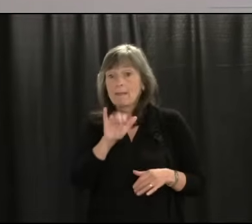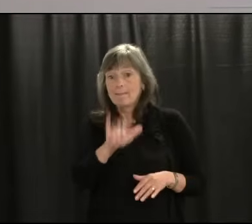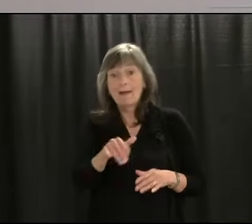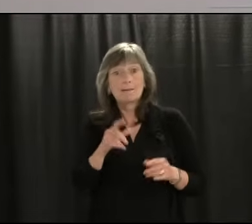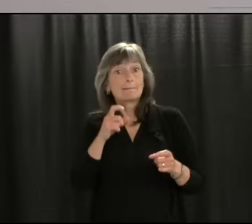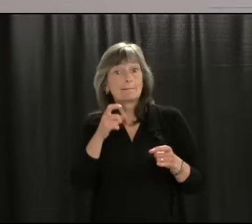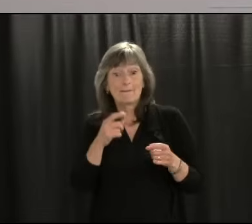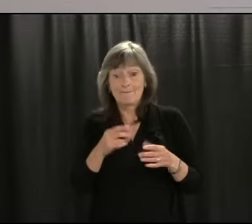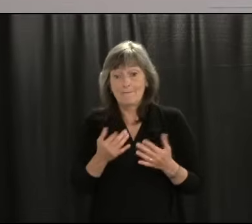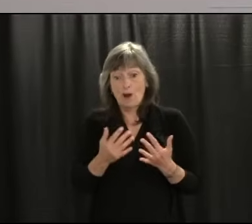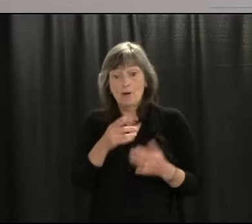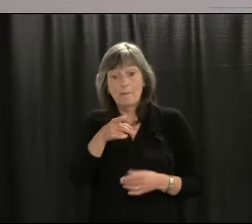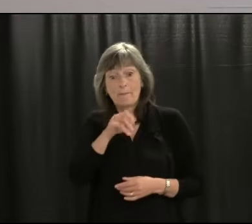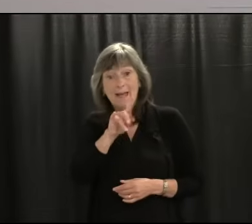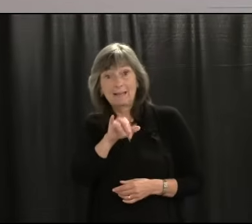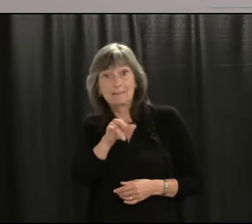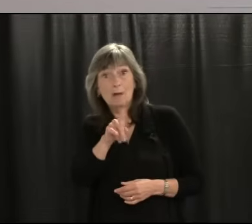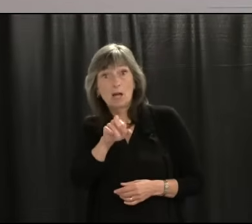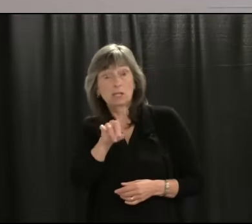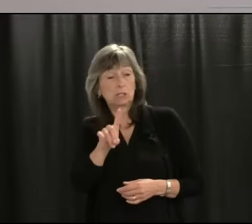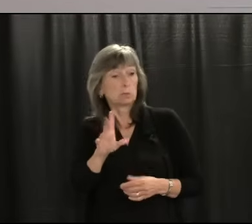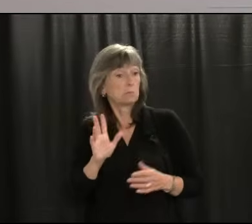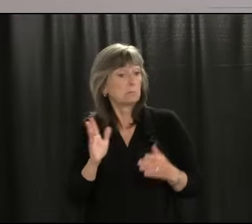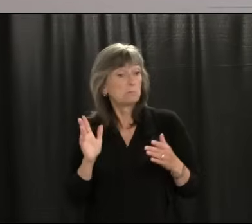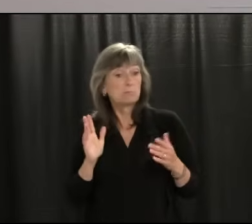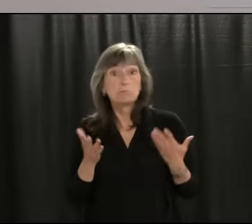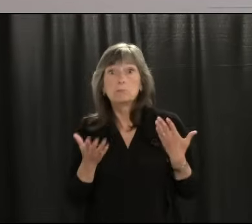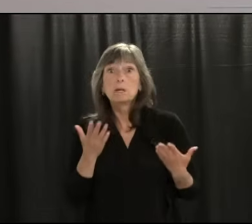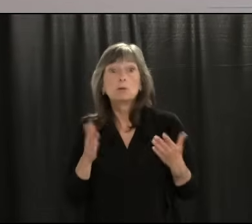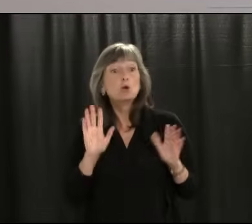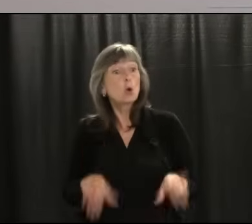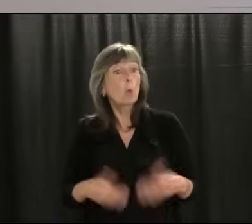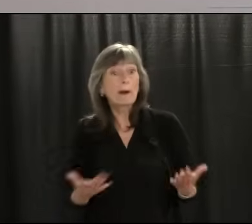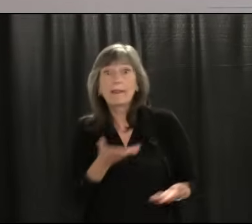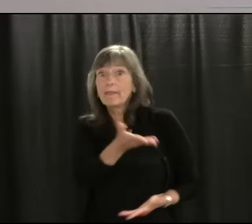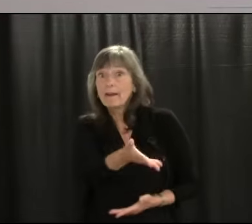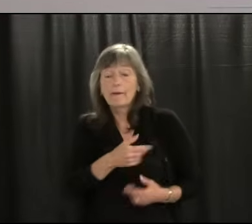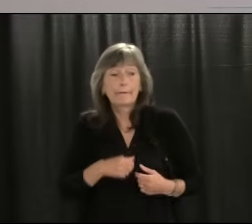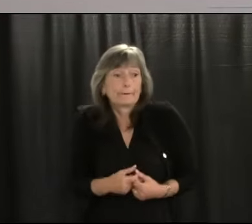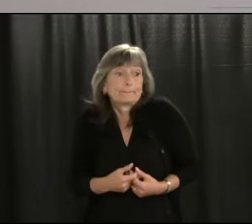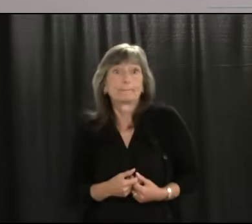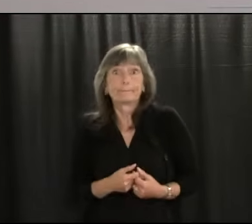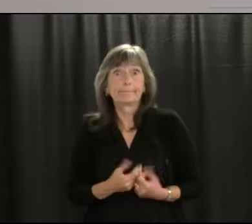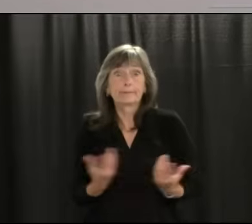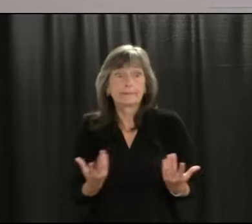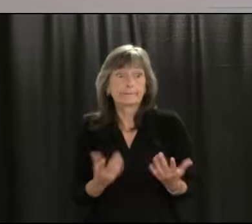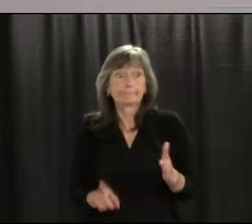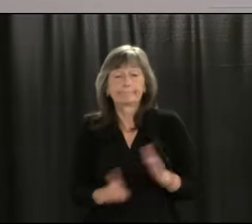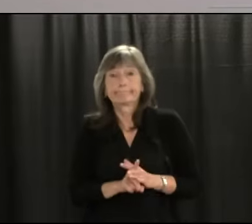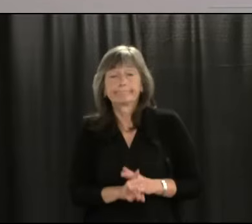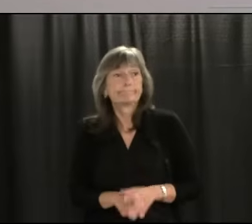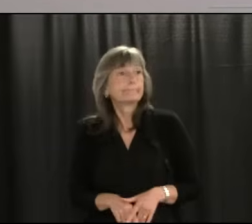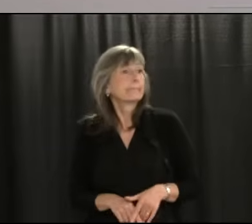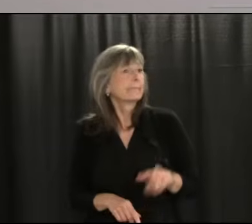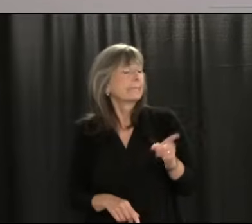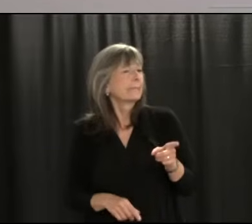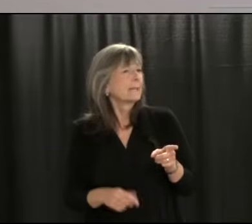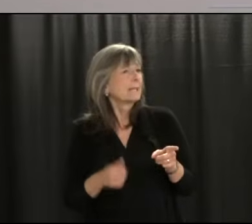for whatever reason, which was out of our control. Do you have a count of the number of structures affected by the Paddy's Pond